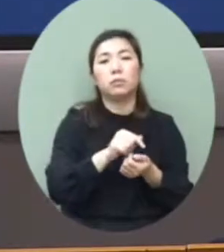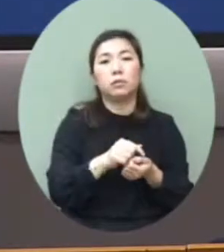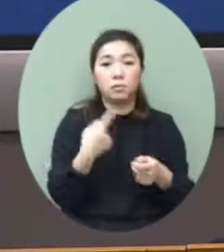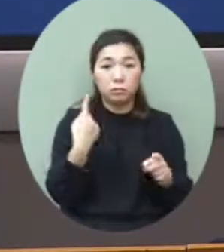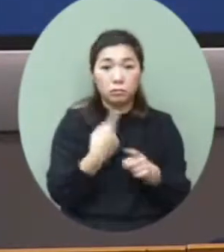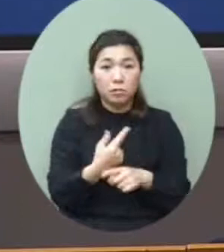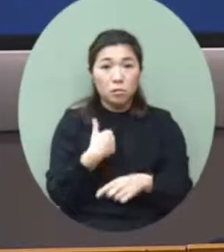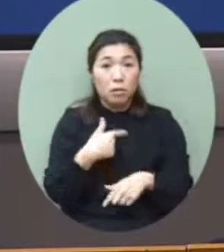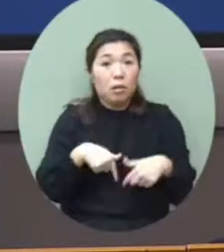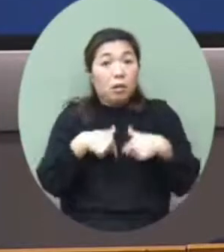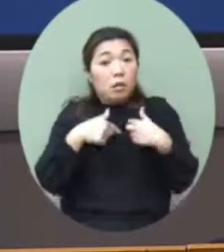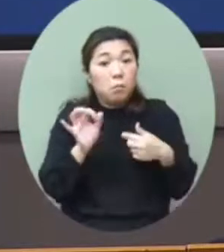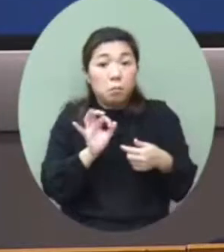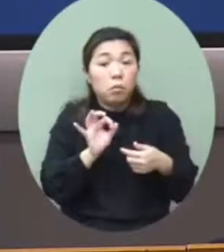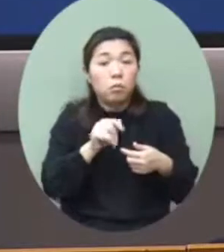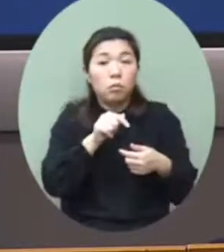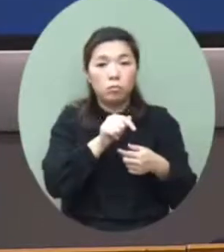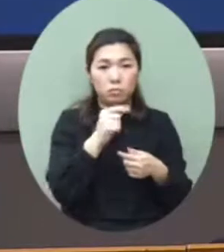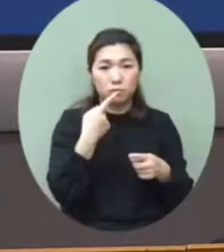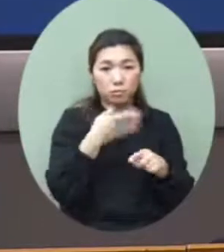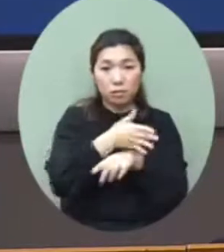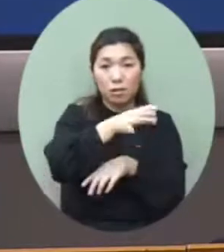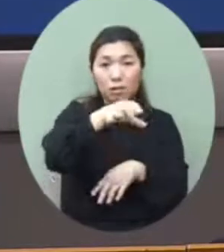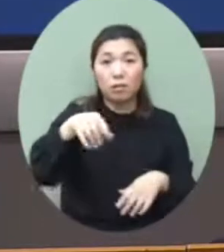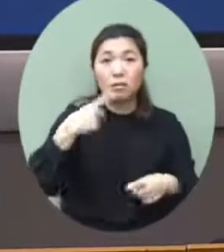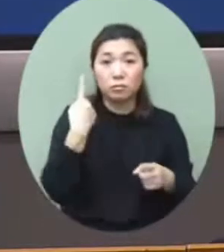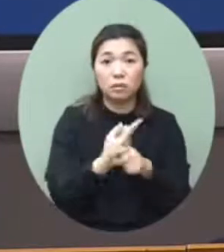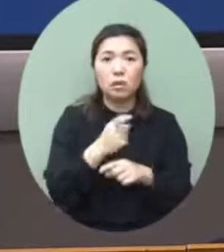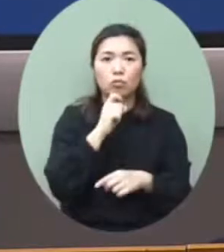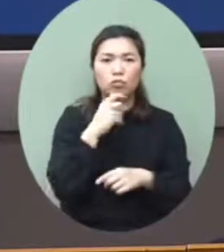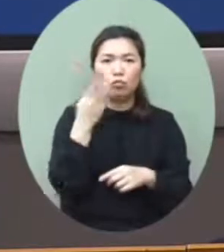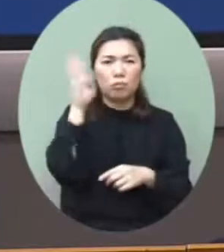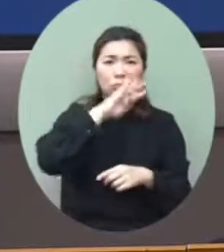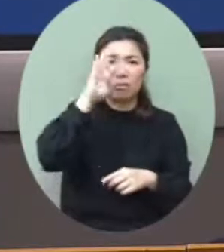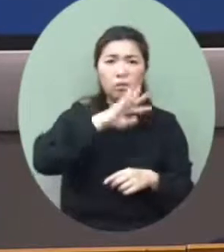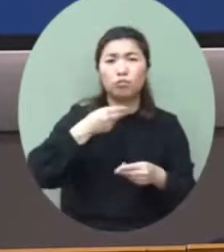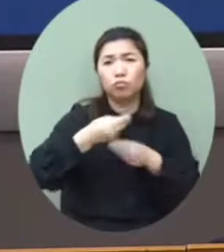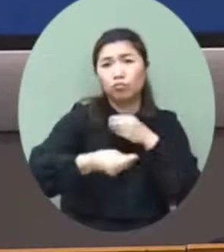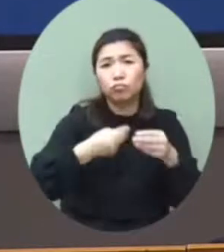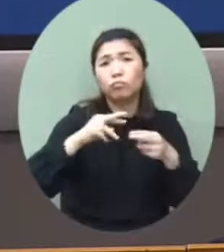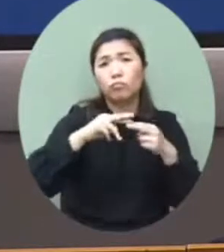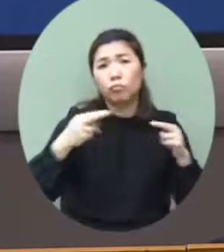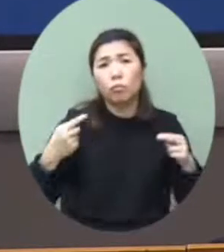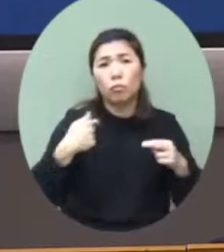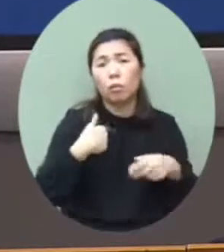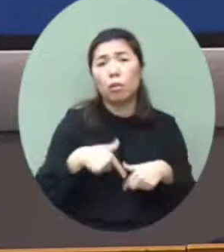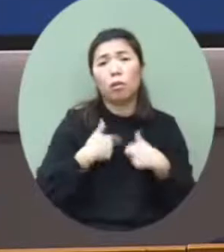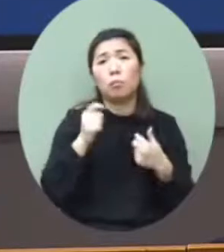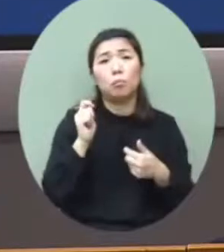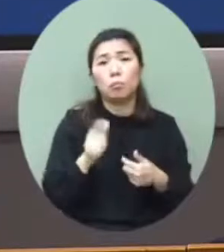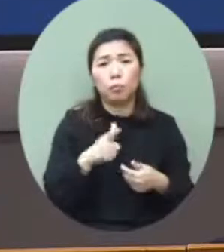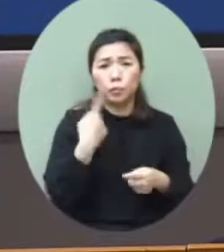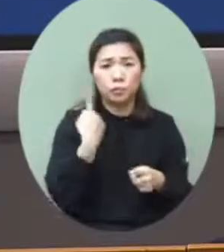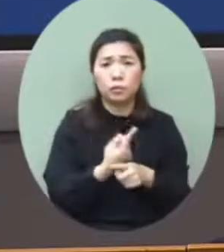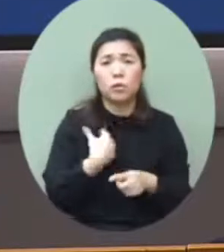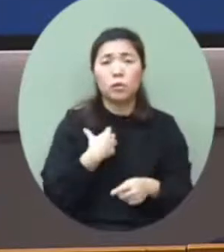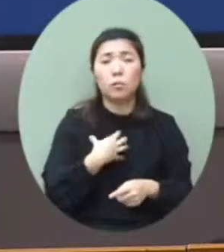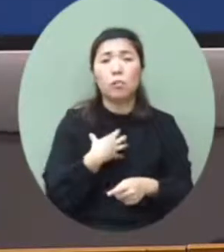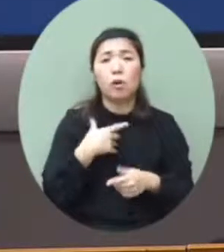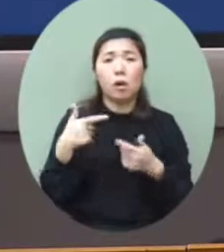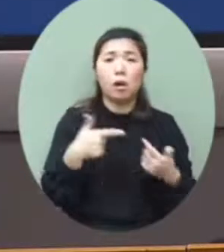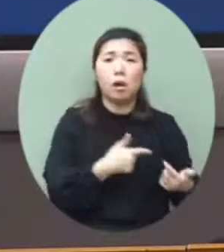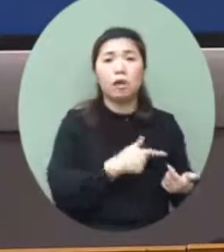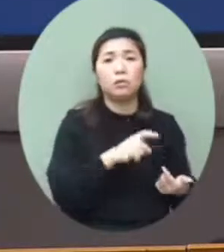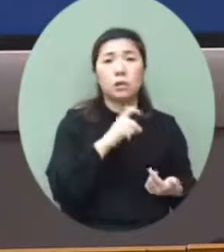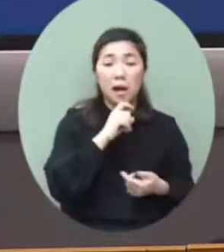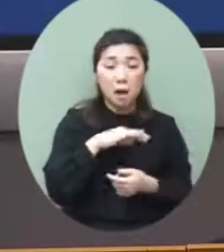of silent transmissions in society. And if people now become a bit relaxed and